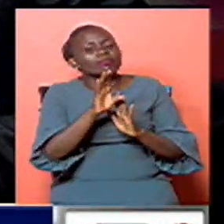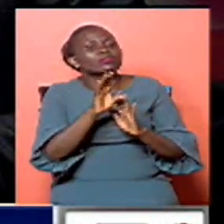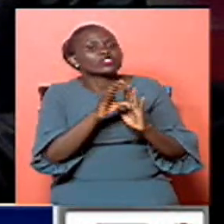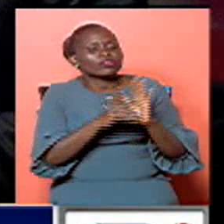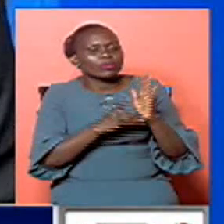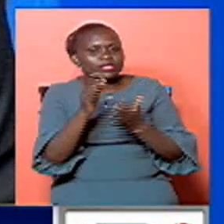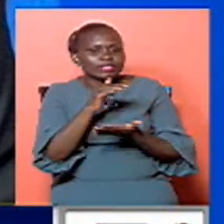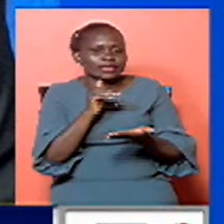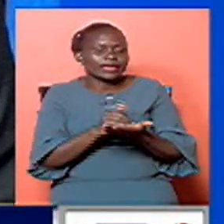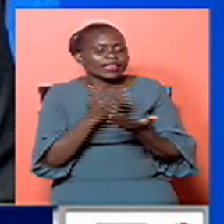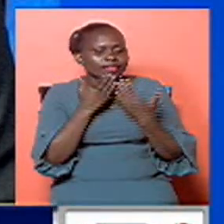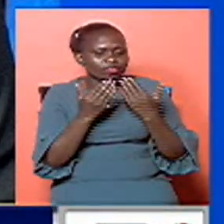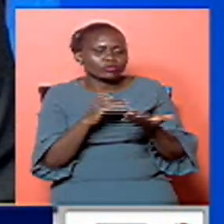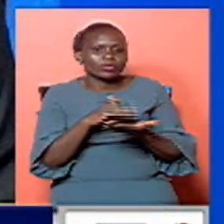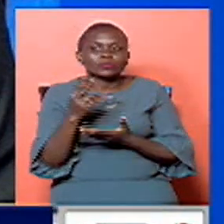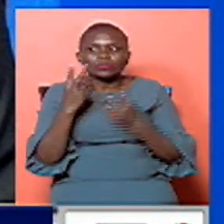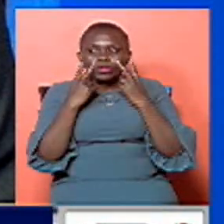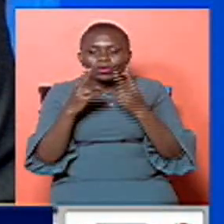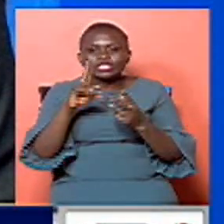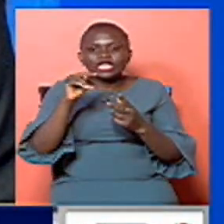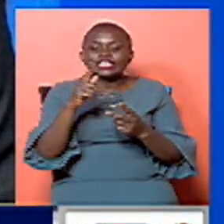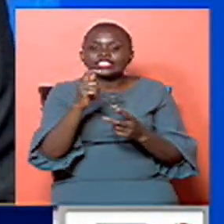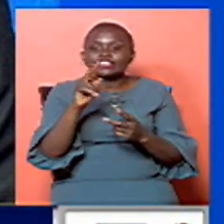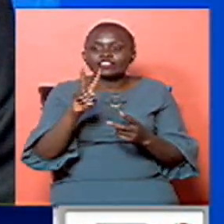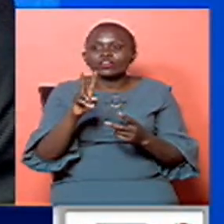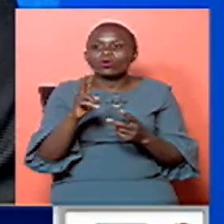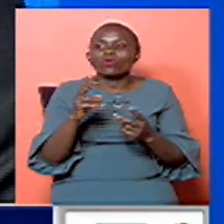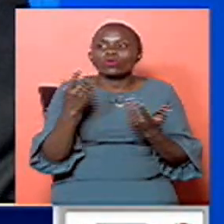Very much. Yes, you're still watching NTV Weekend